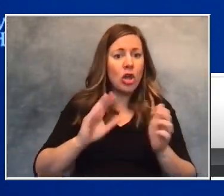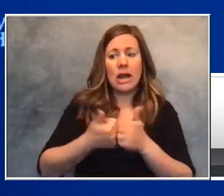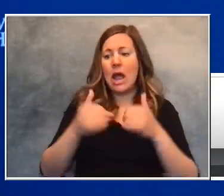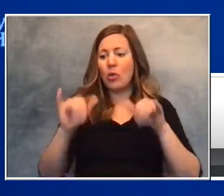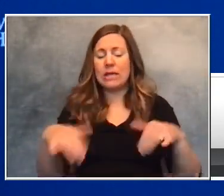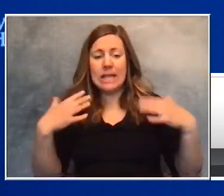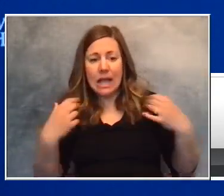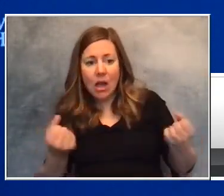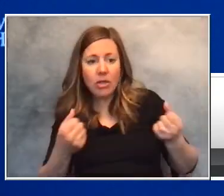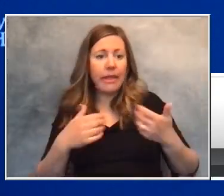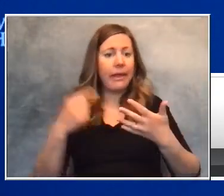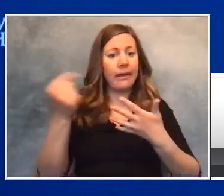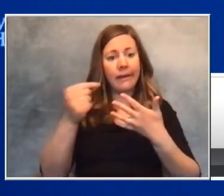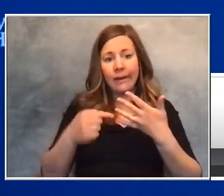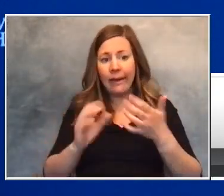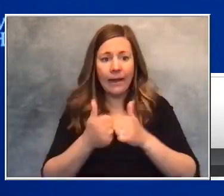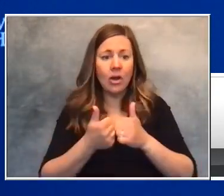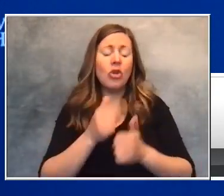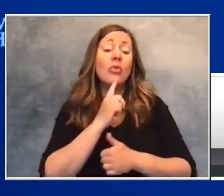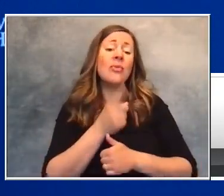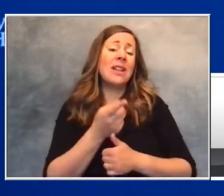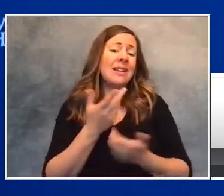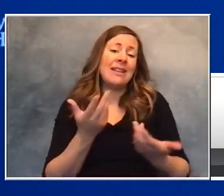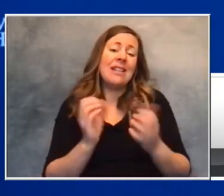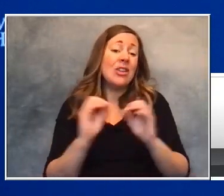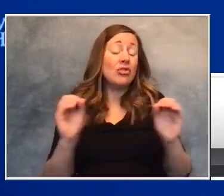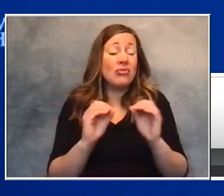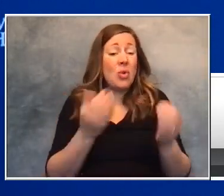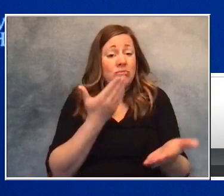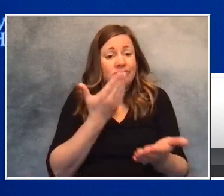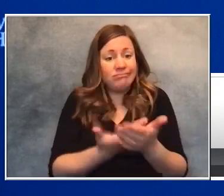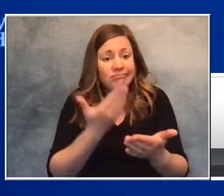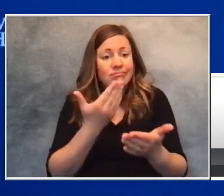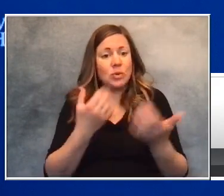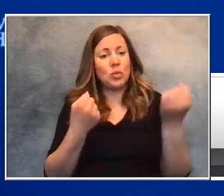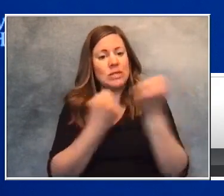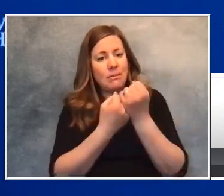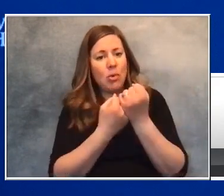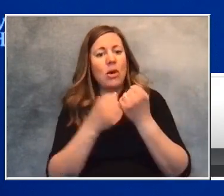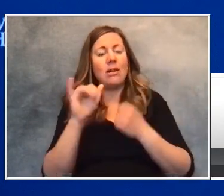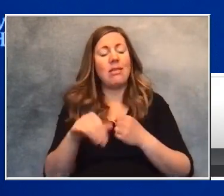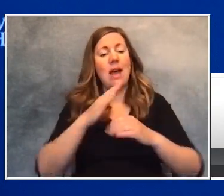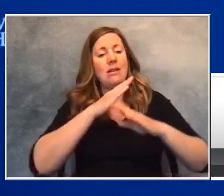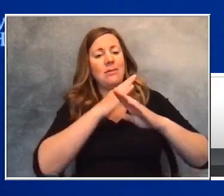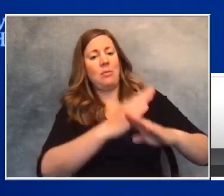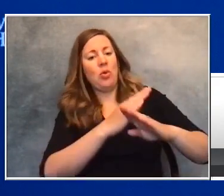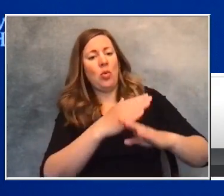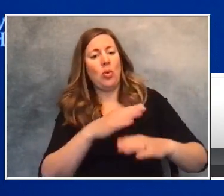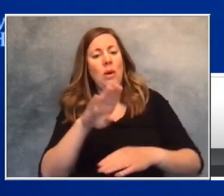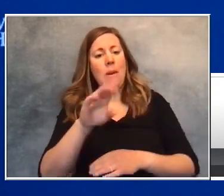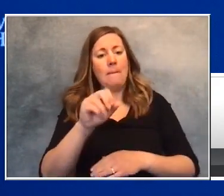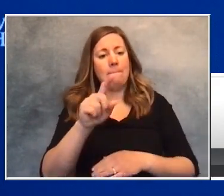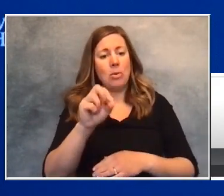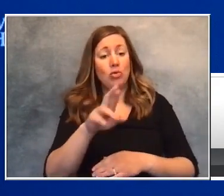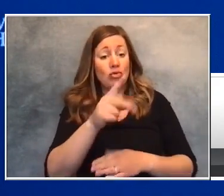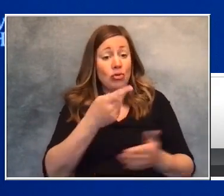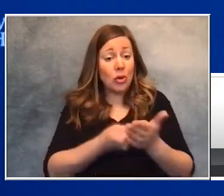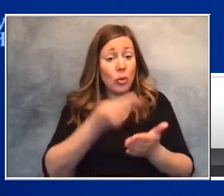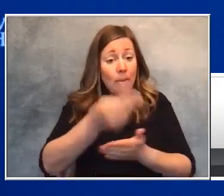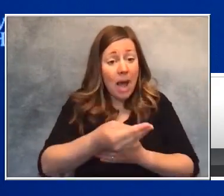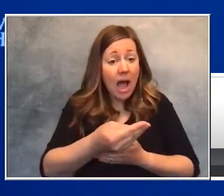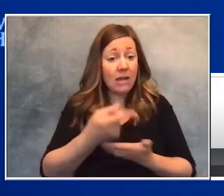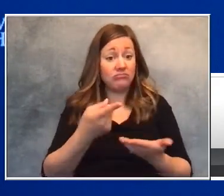boosters? I don't believe there's any data to support the fact that those immune boosters you buy over the counter at the pharmacies really help